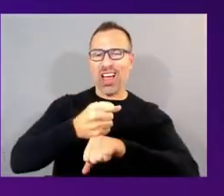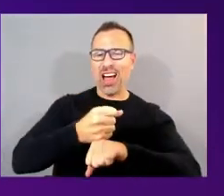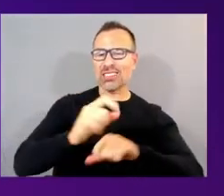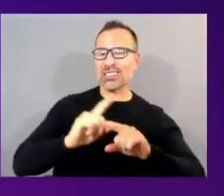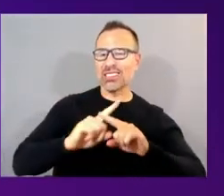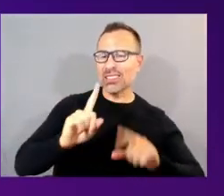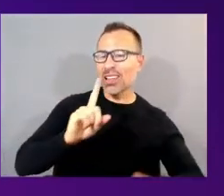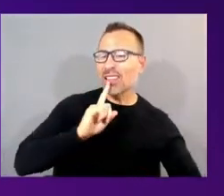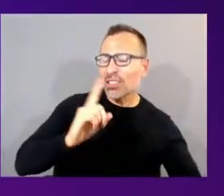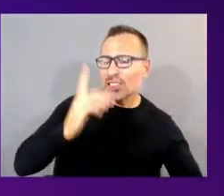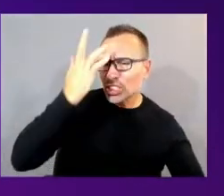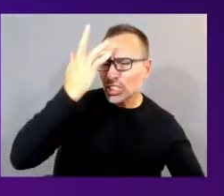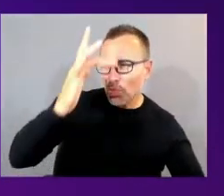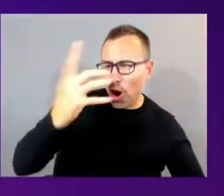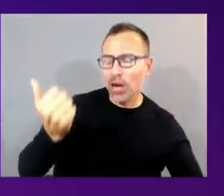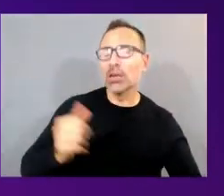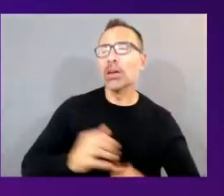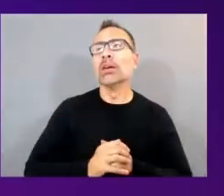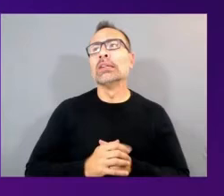IoT product, like a